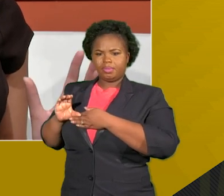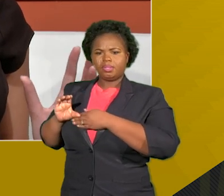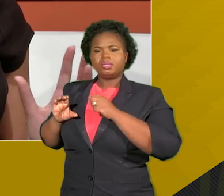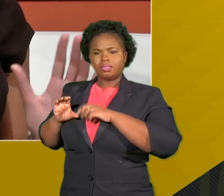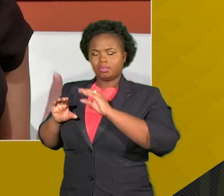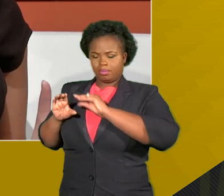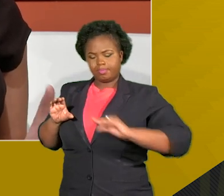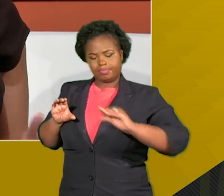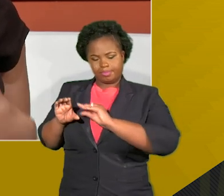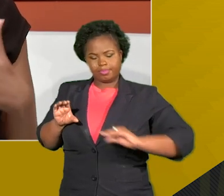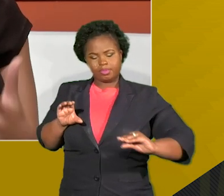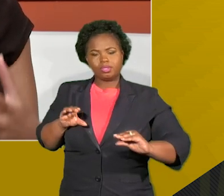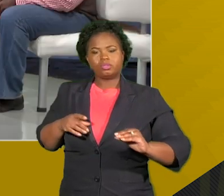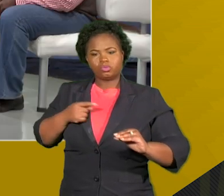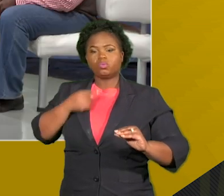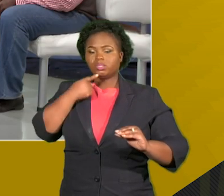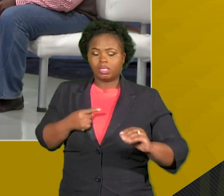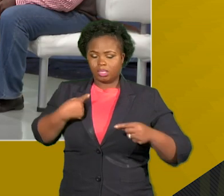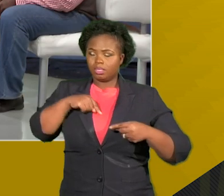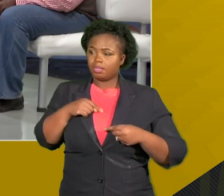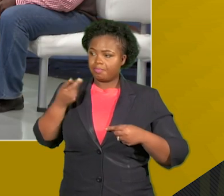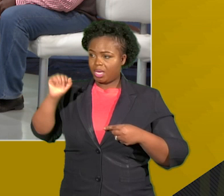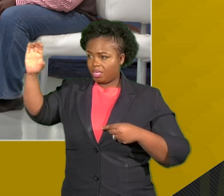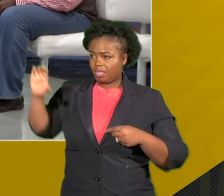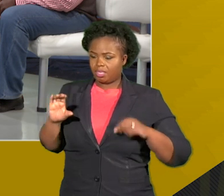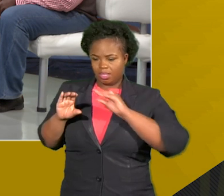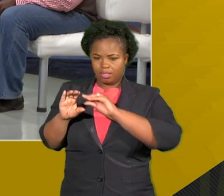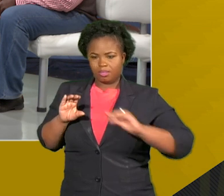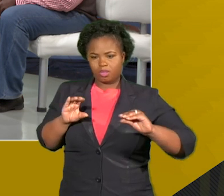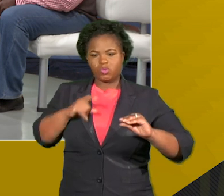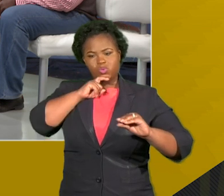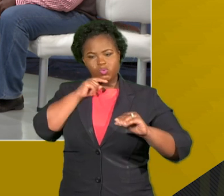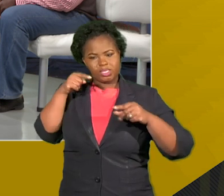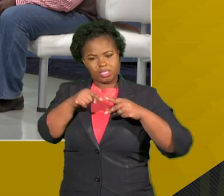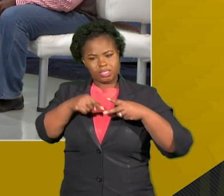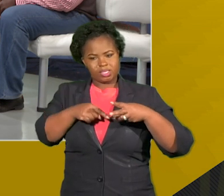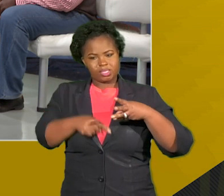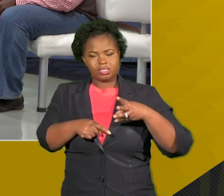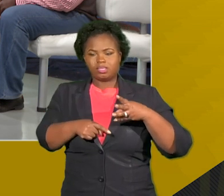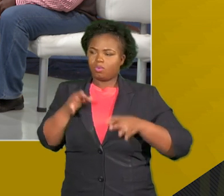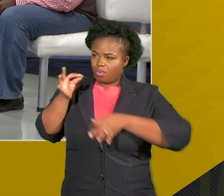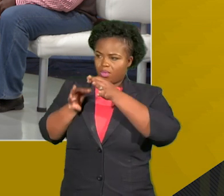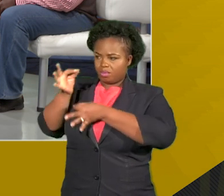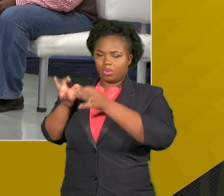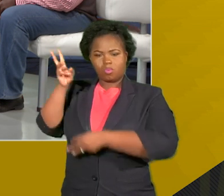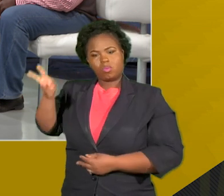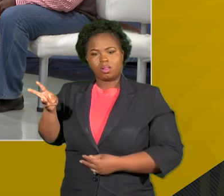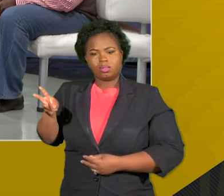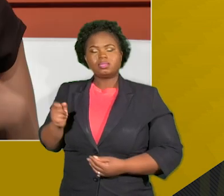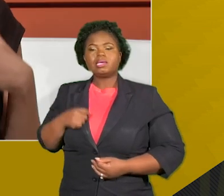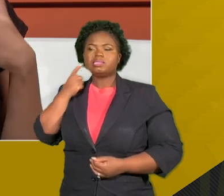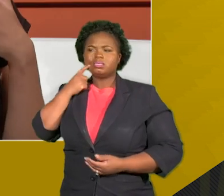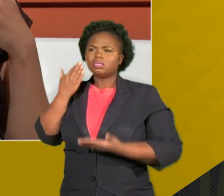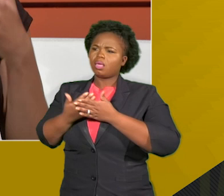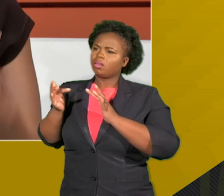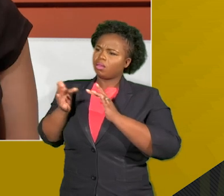are we doing about it. So we say this is the money you're giving us will be used in the particular manner, and they are able to then contact